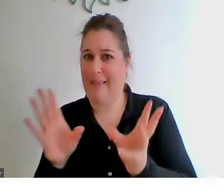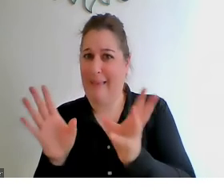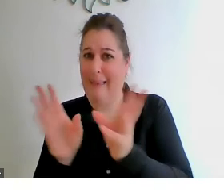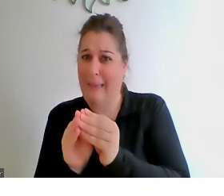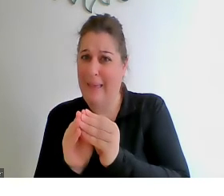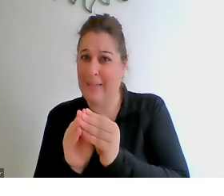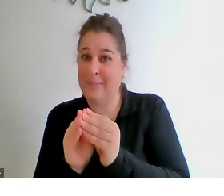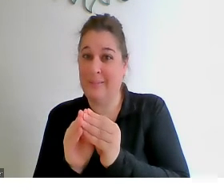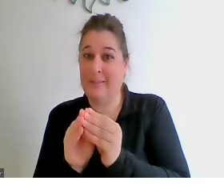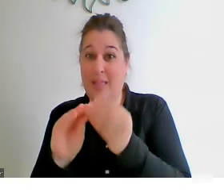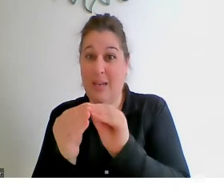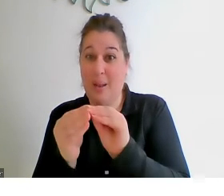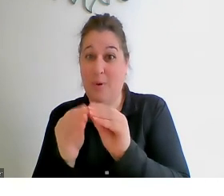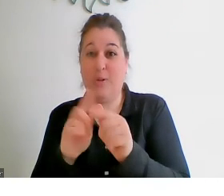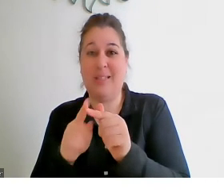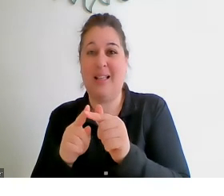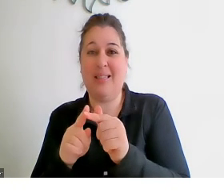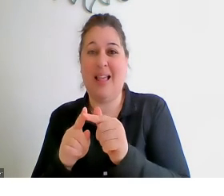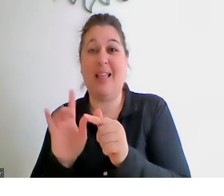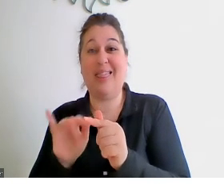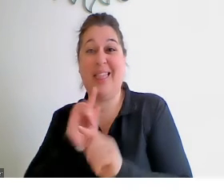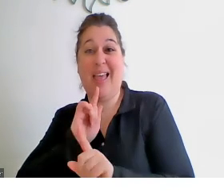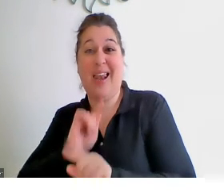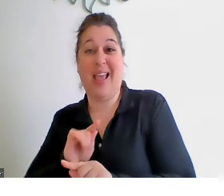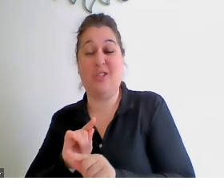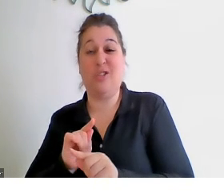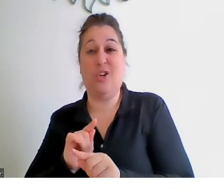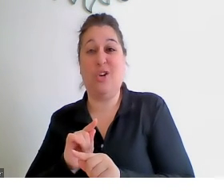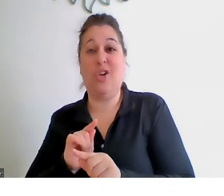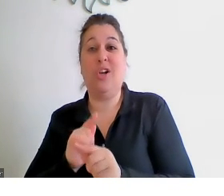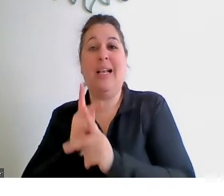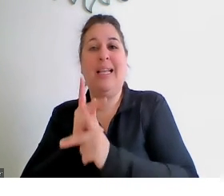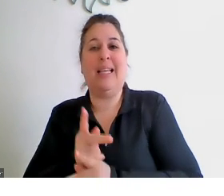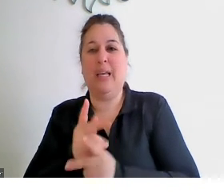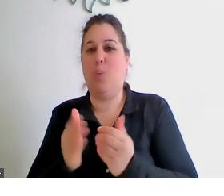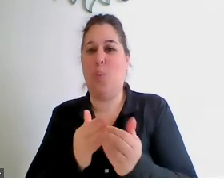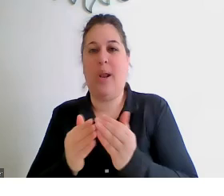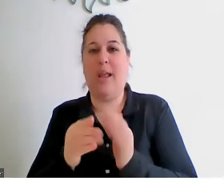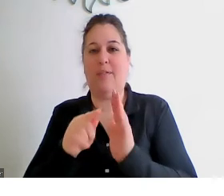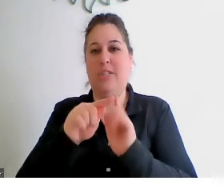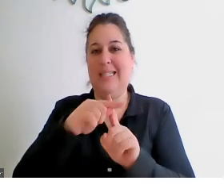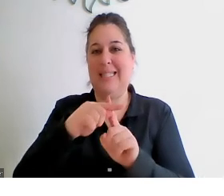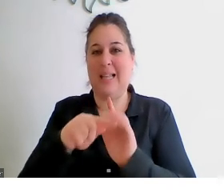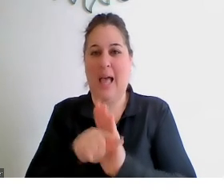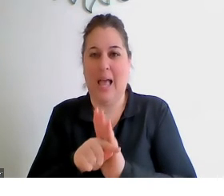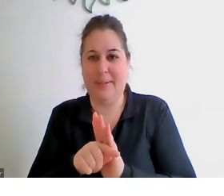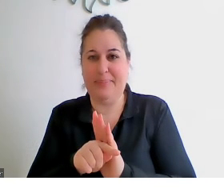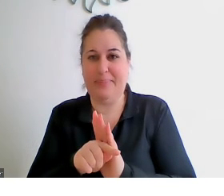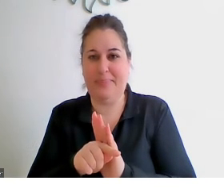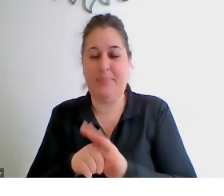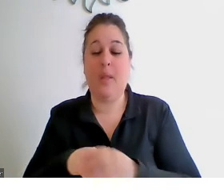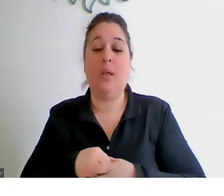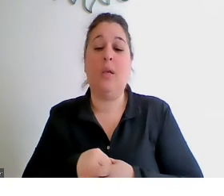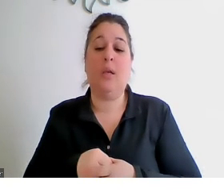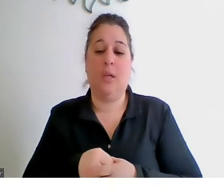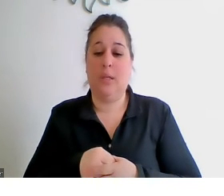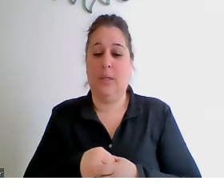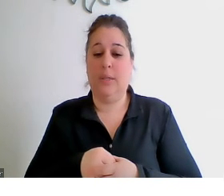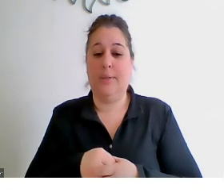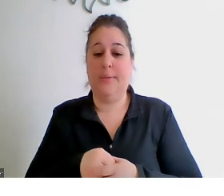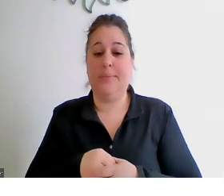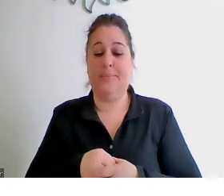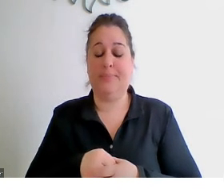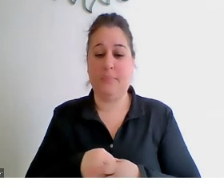same thing. Add the numbers, which is what we did, and keep the signs that were the same. So for here, add